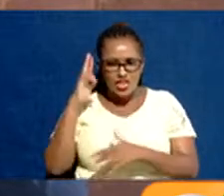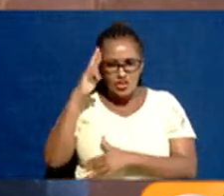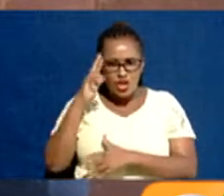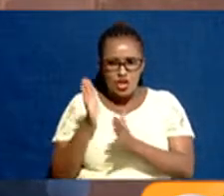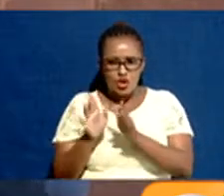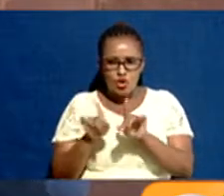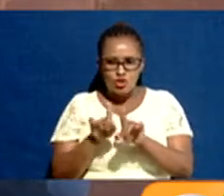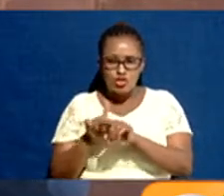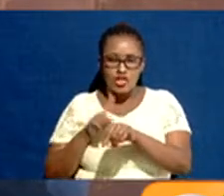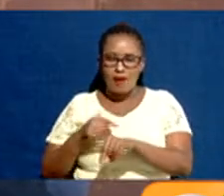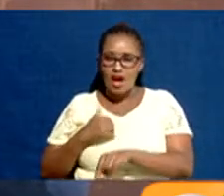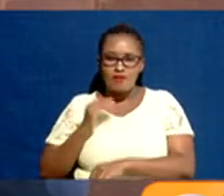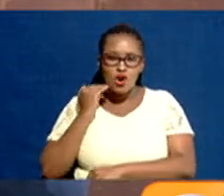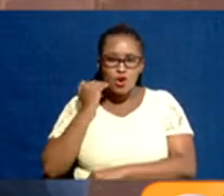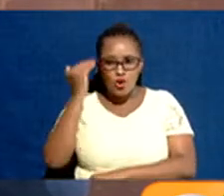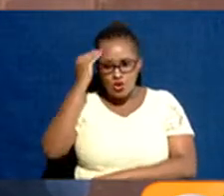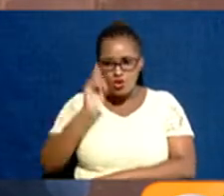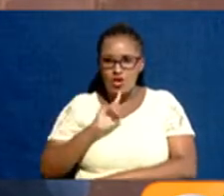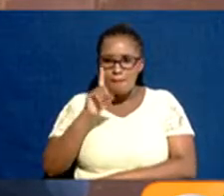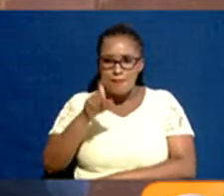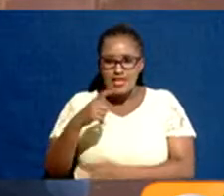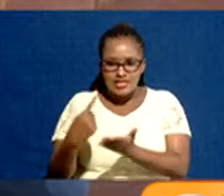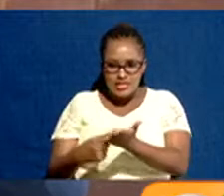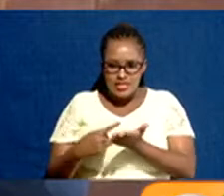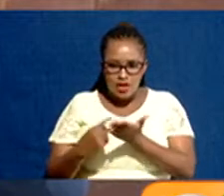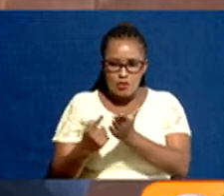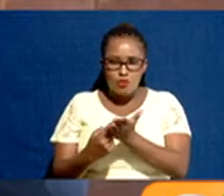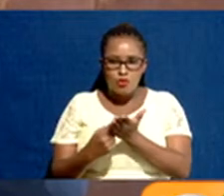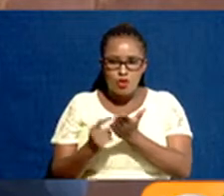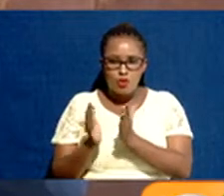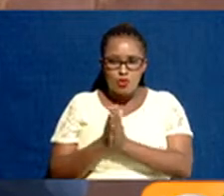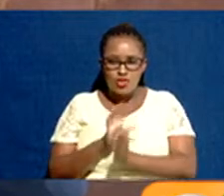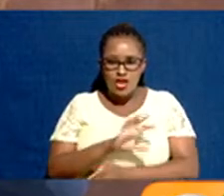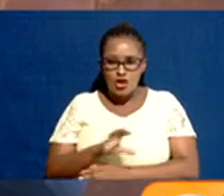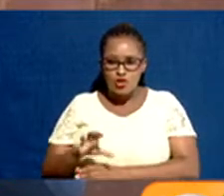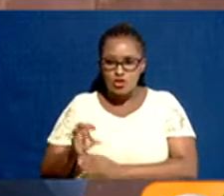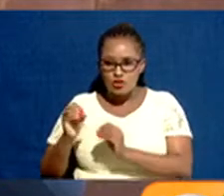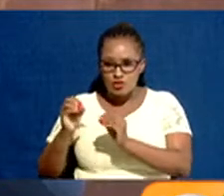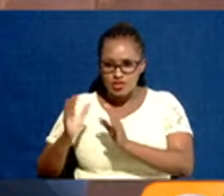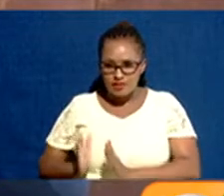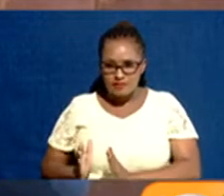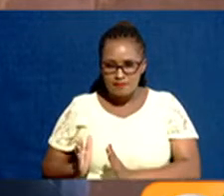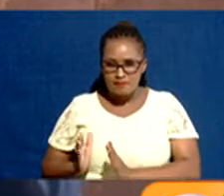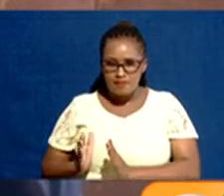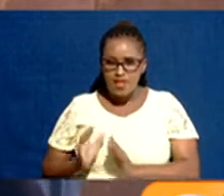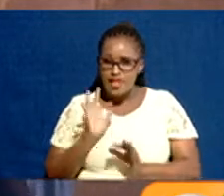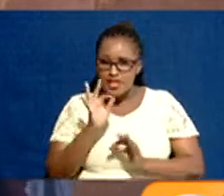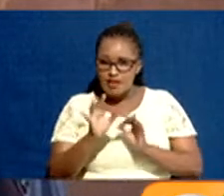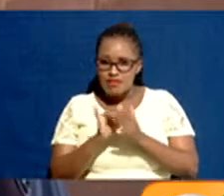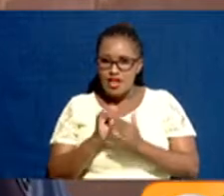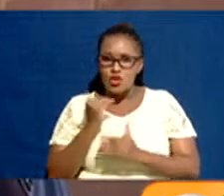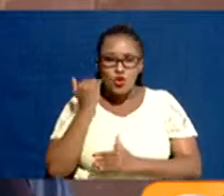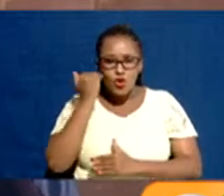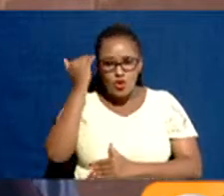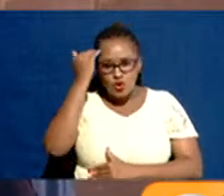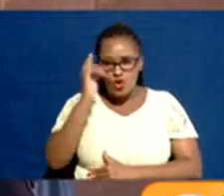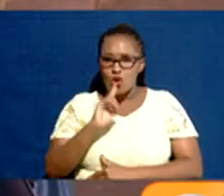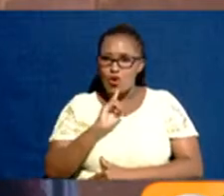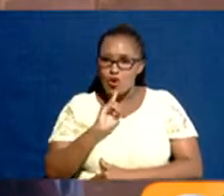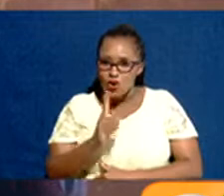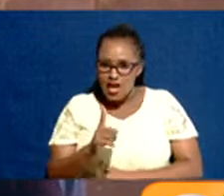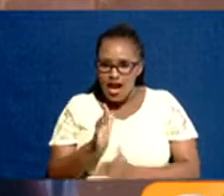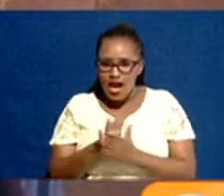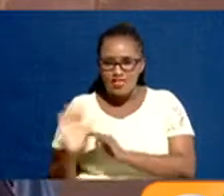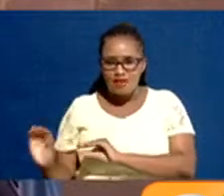court order, it has to be discussed by the County Security Committee. We have instructed the Attorney General to review the case. If that court order then, and the